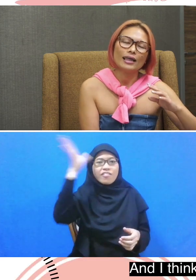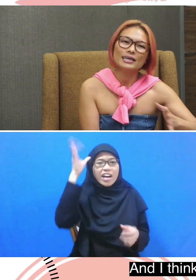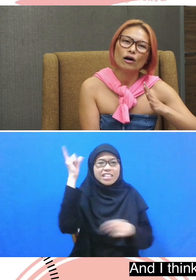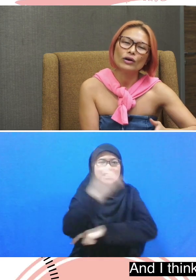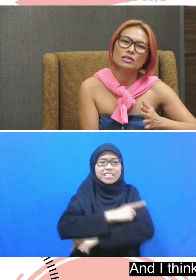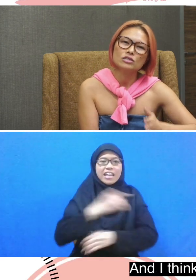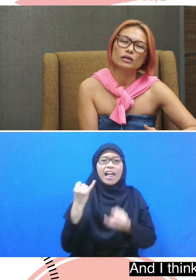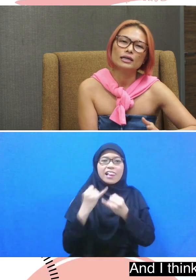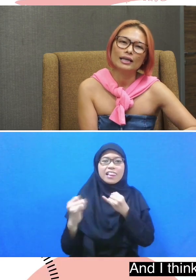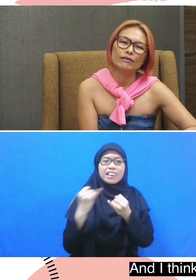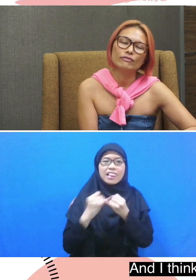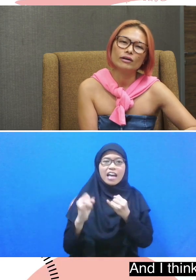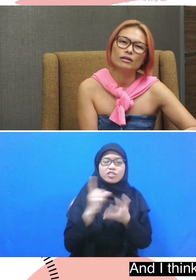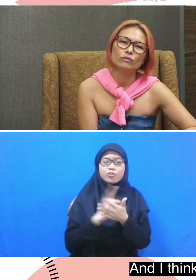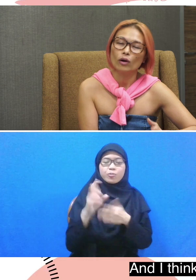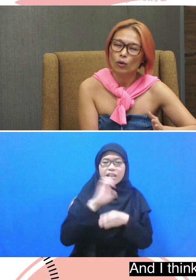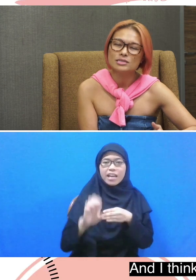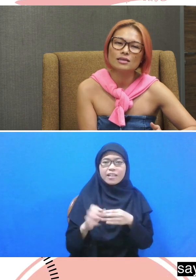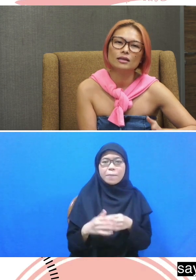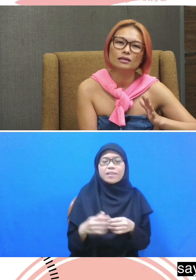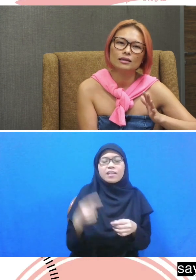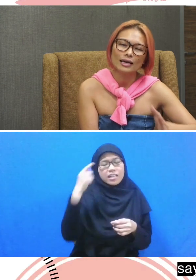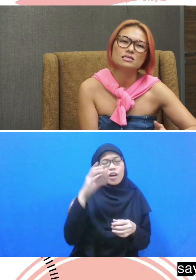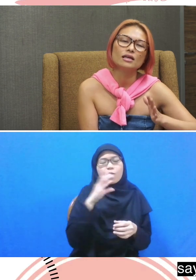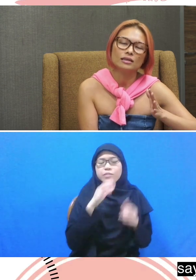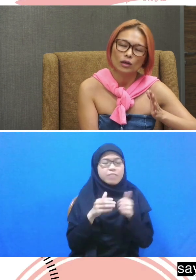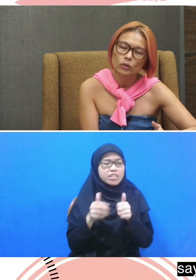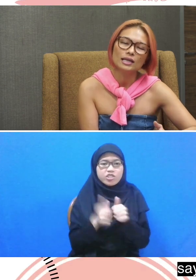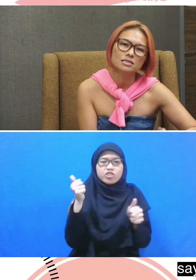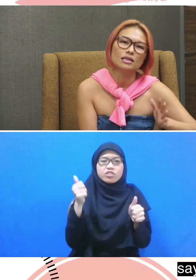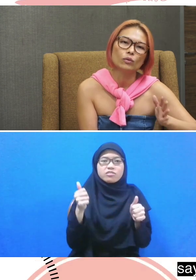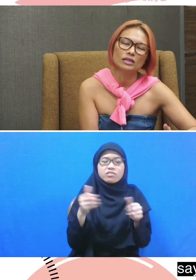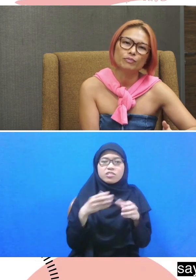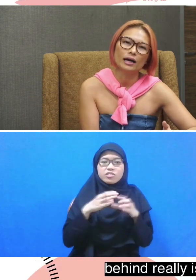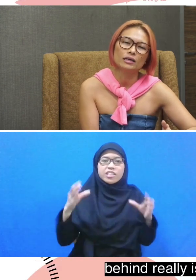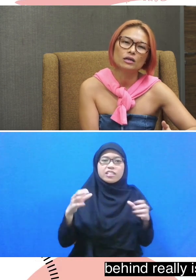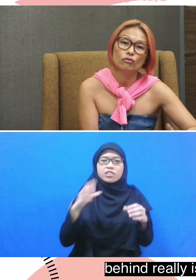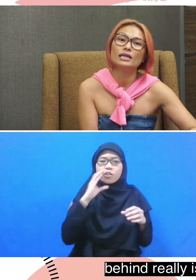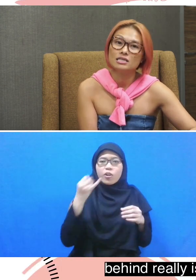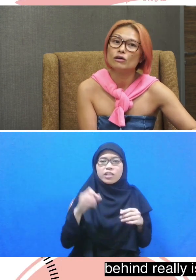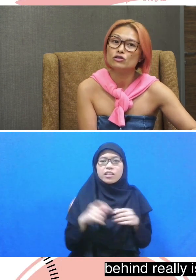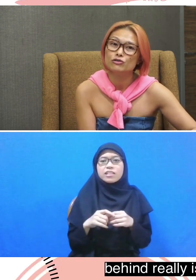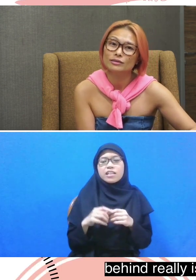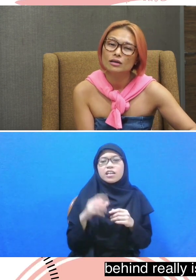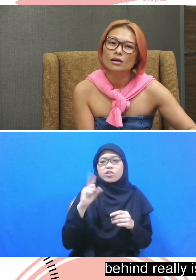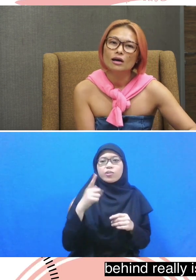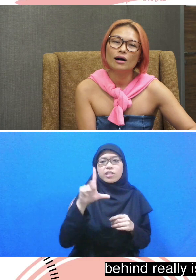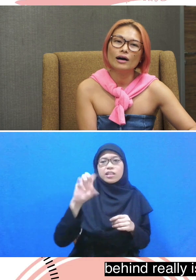I think our greatest calling in life, and we always say that the legacy, that the only legacy that we leave behind really is our